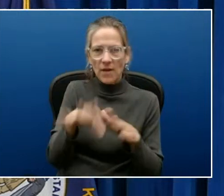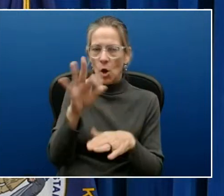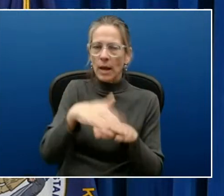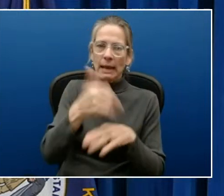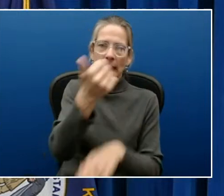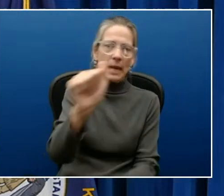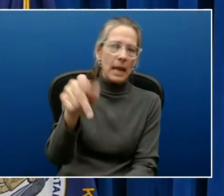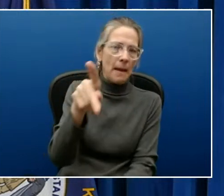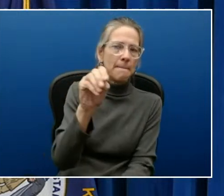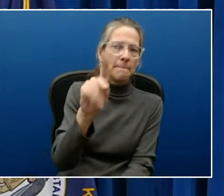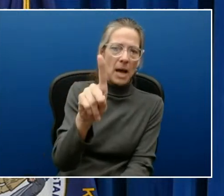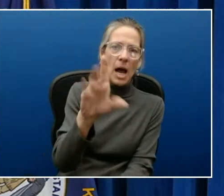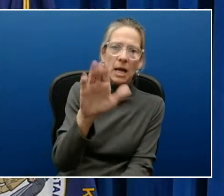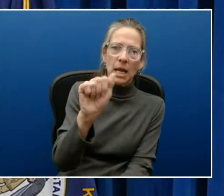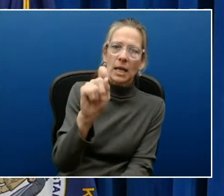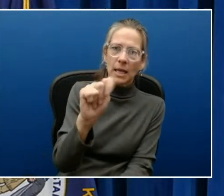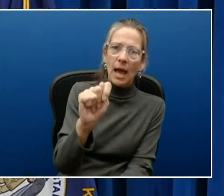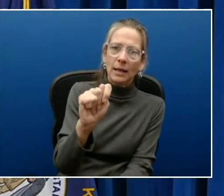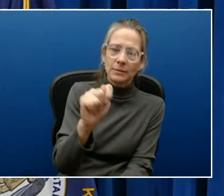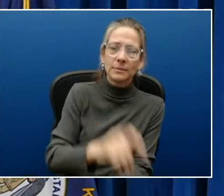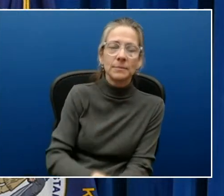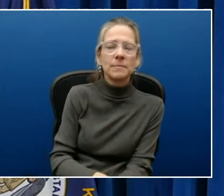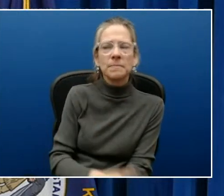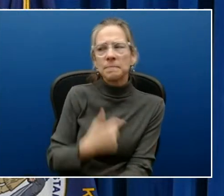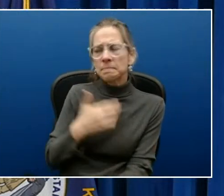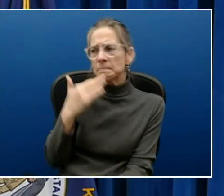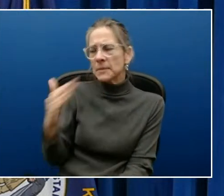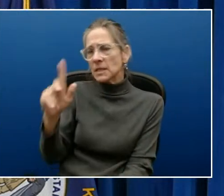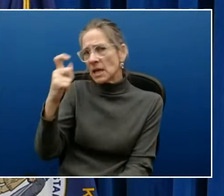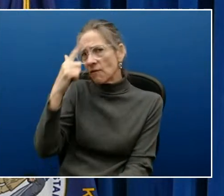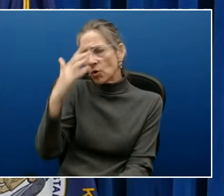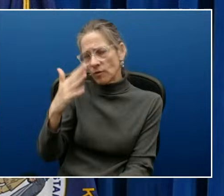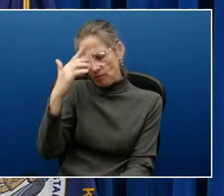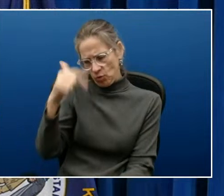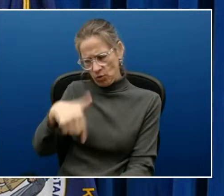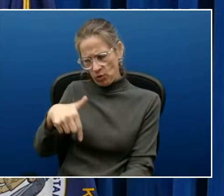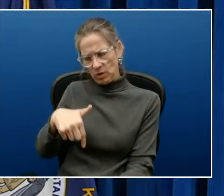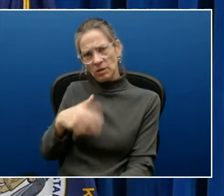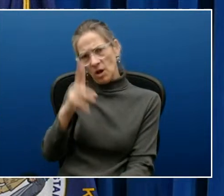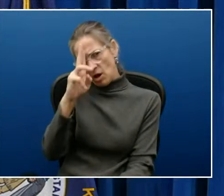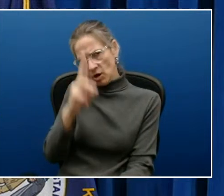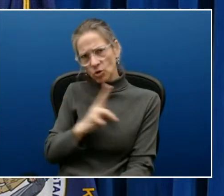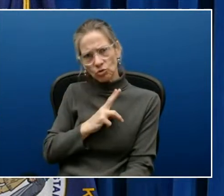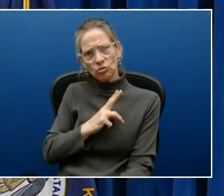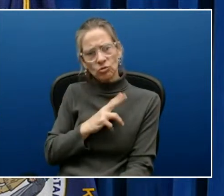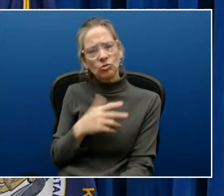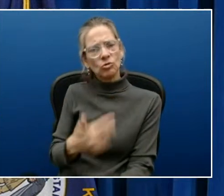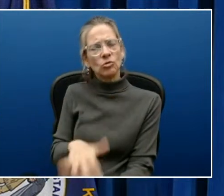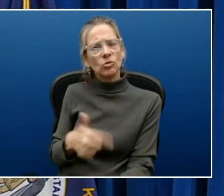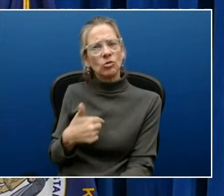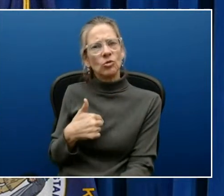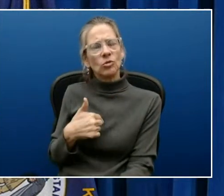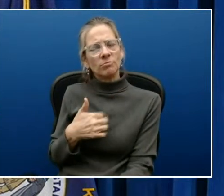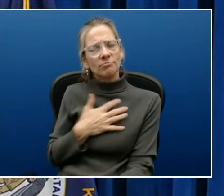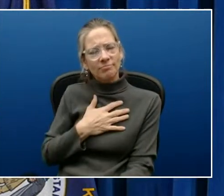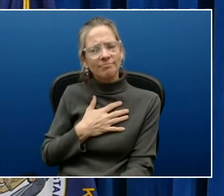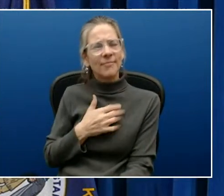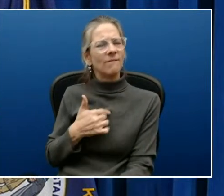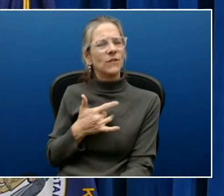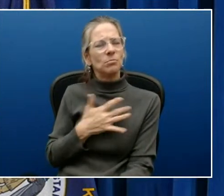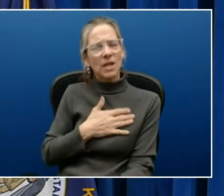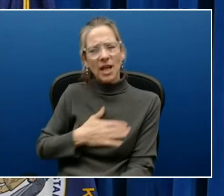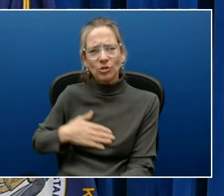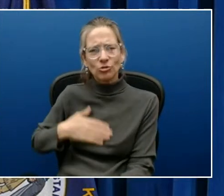I want to thank Governor Beshear for this honor and to say that it has been a particular pleasure to serve in this role under